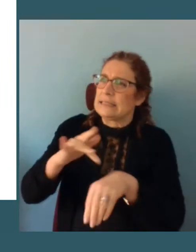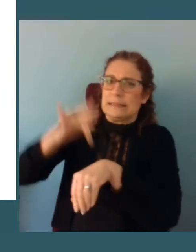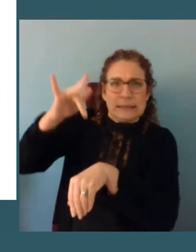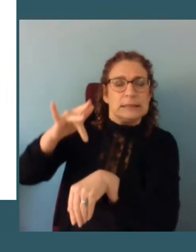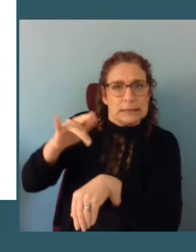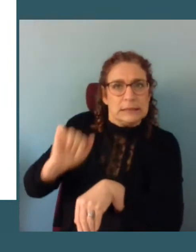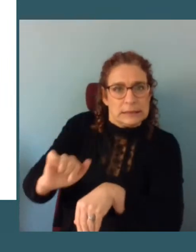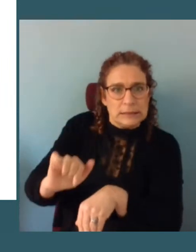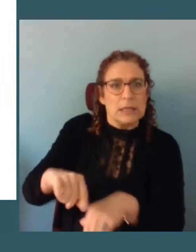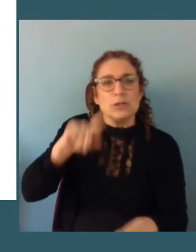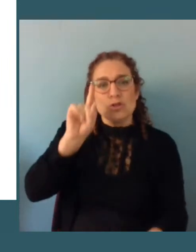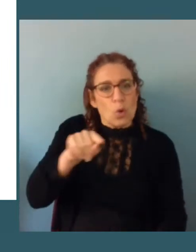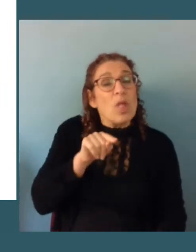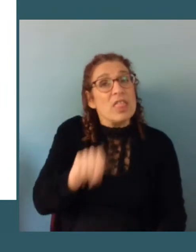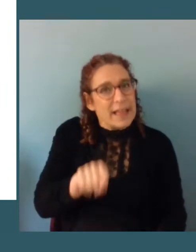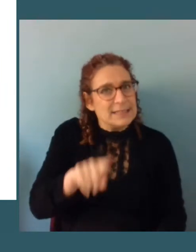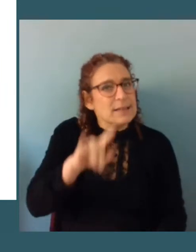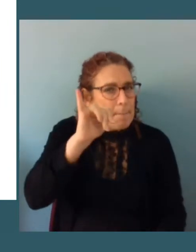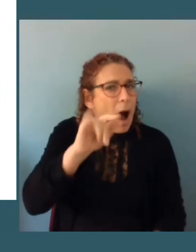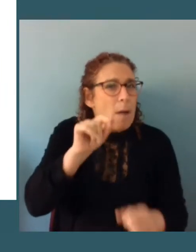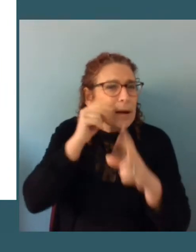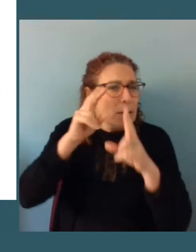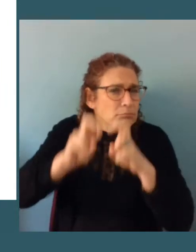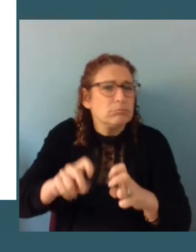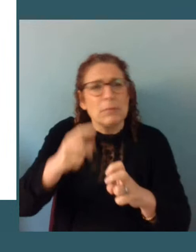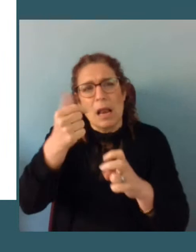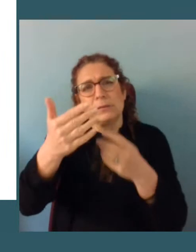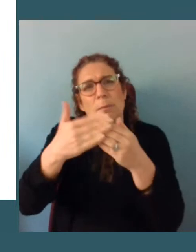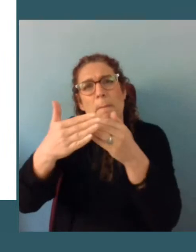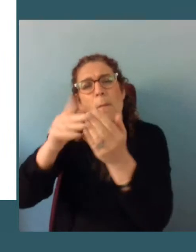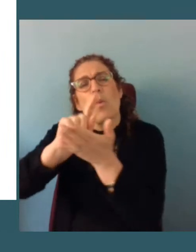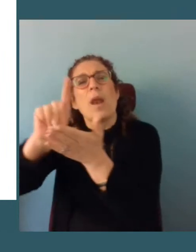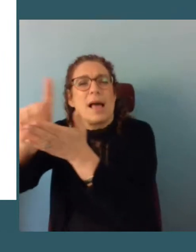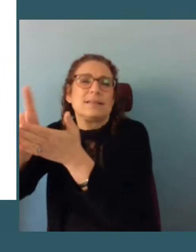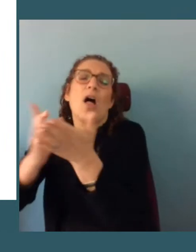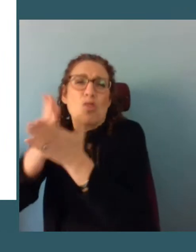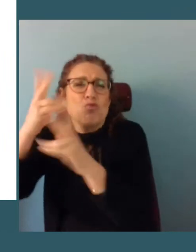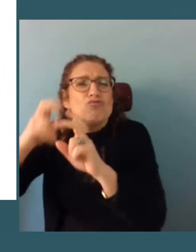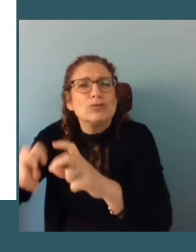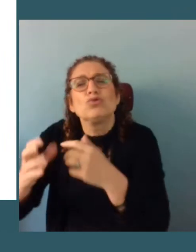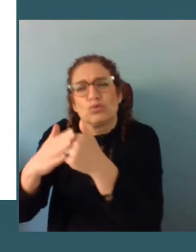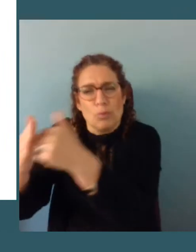concept which will be further probed as time goes on.